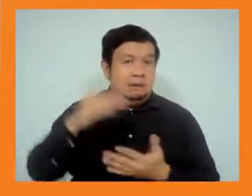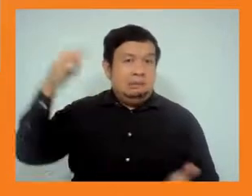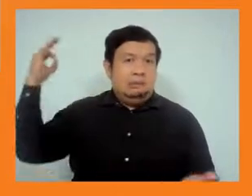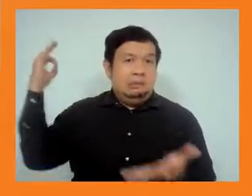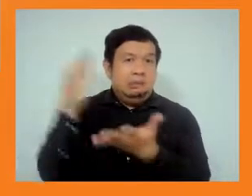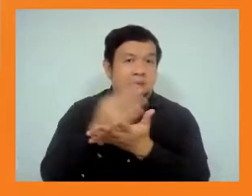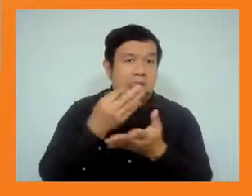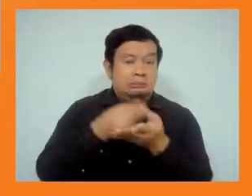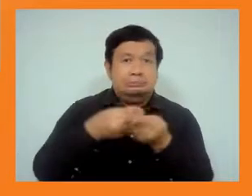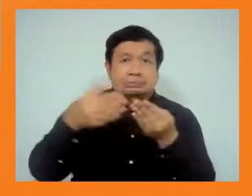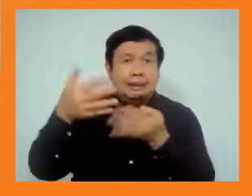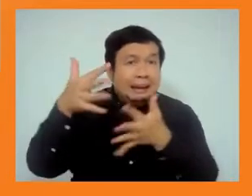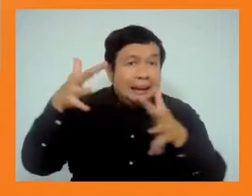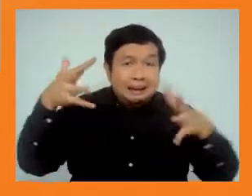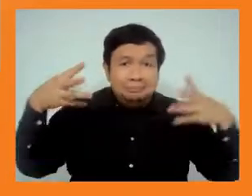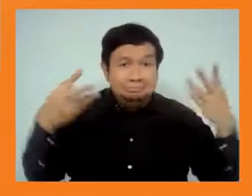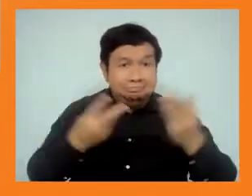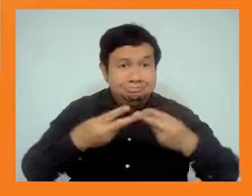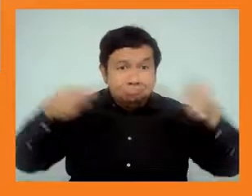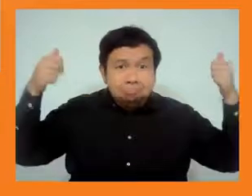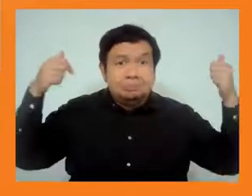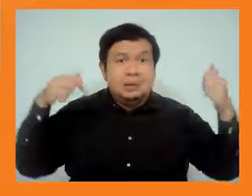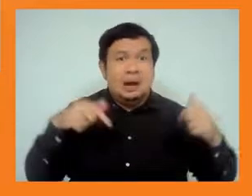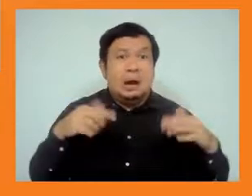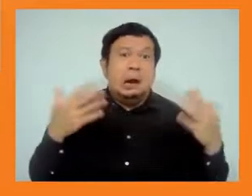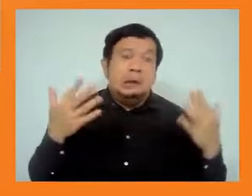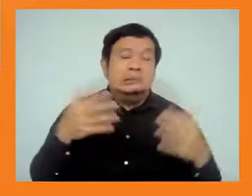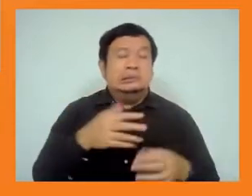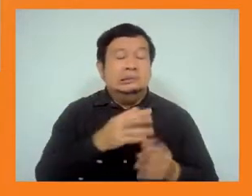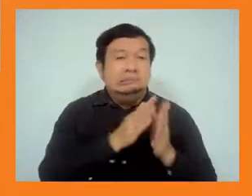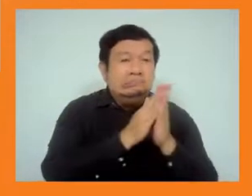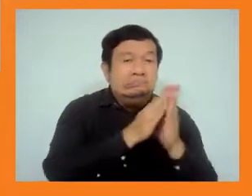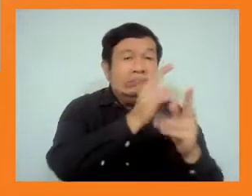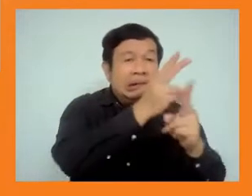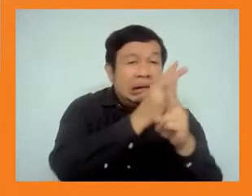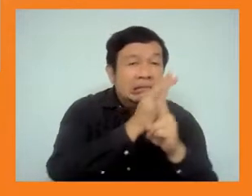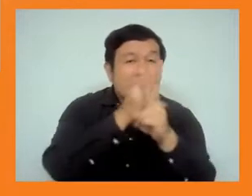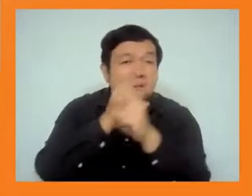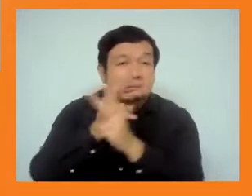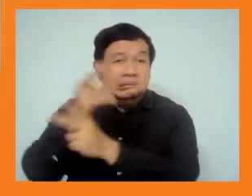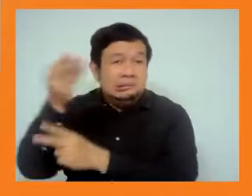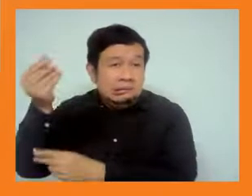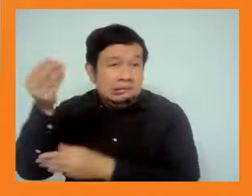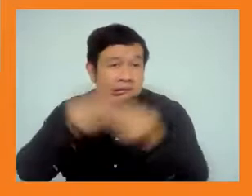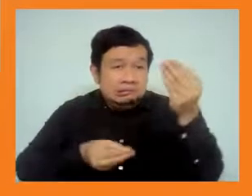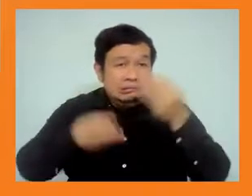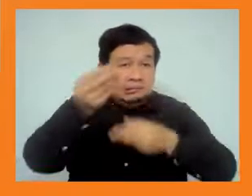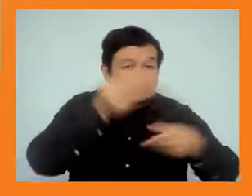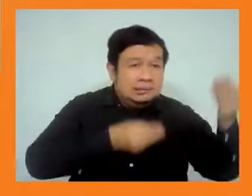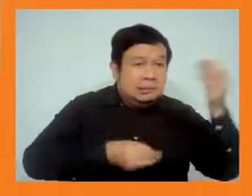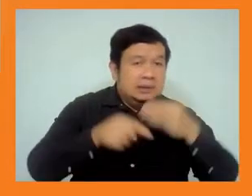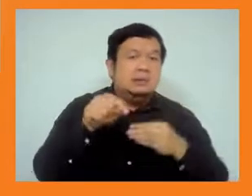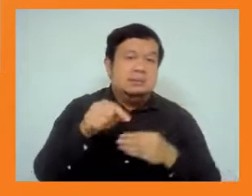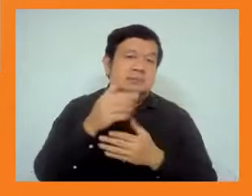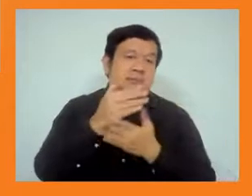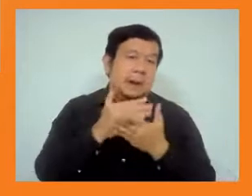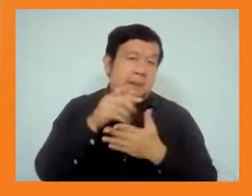28.3 billion Sri Lankan rupees, and about 128 million US dollars because of the losing of